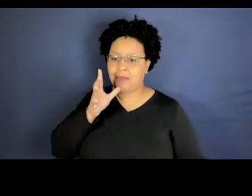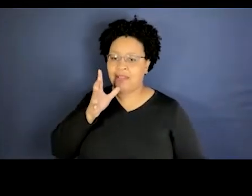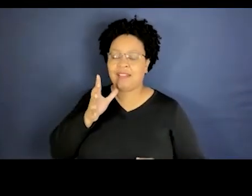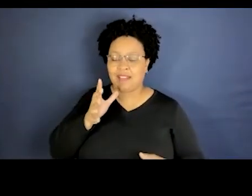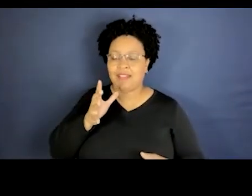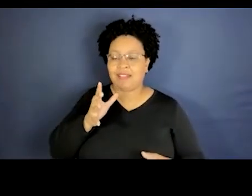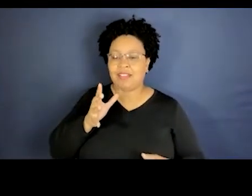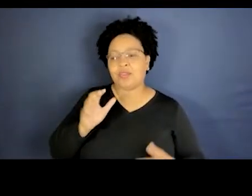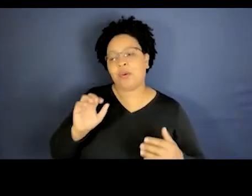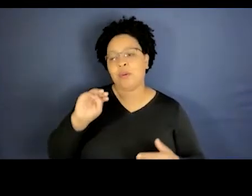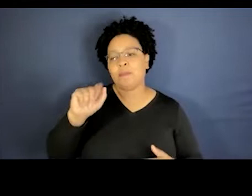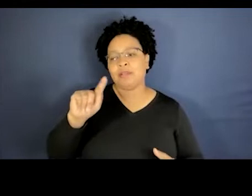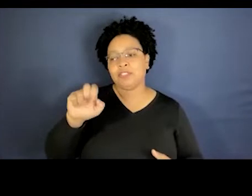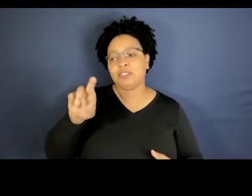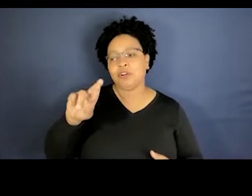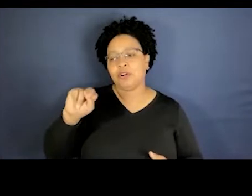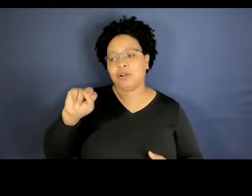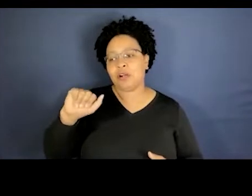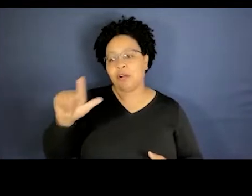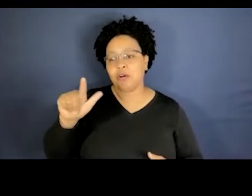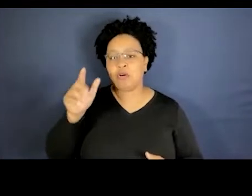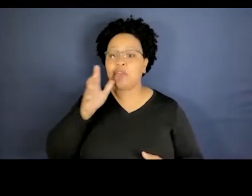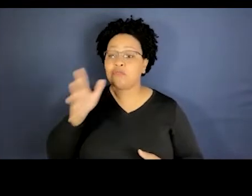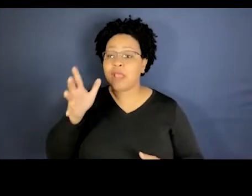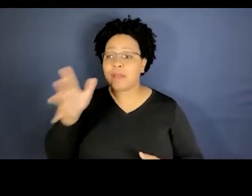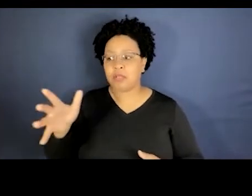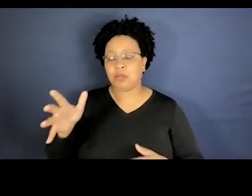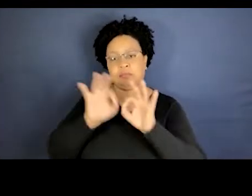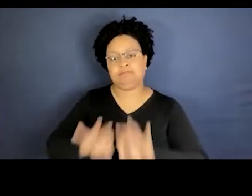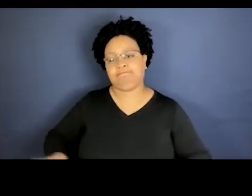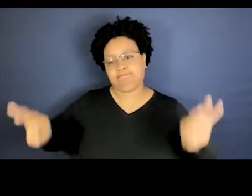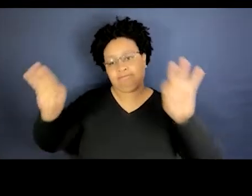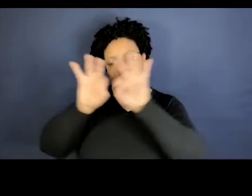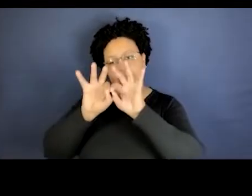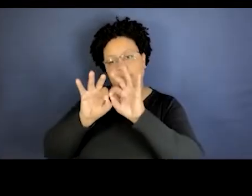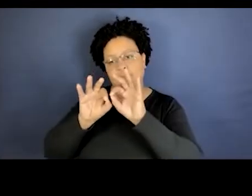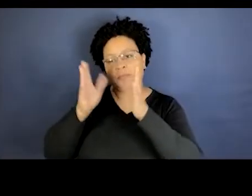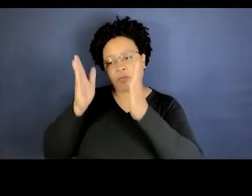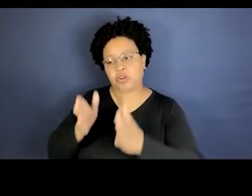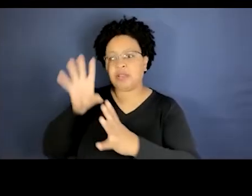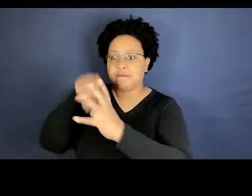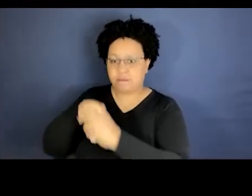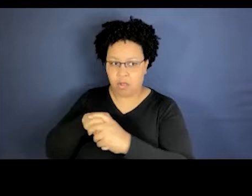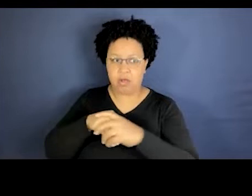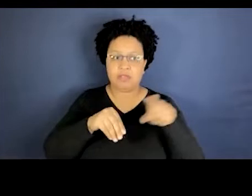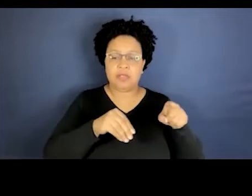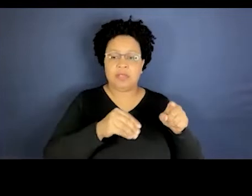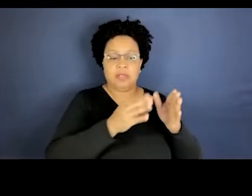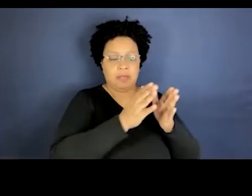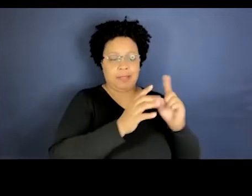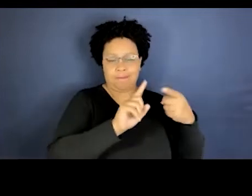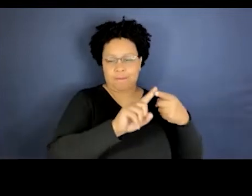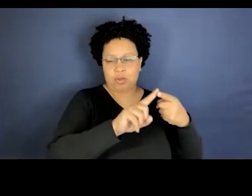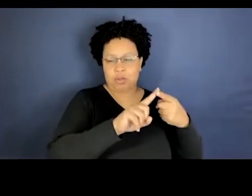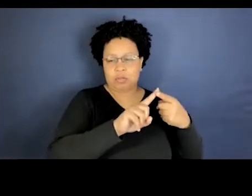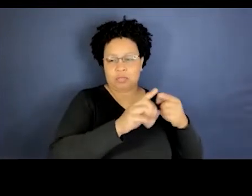maternal grandmother of the child was a key person involved in this phase of trustworthy agents of